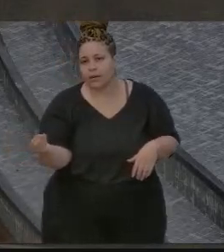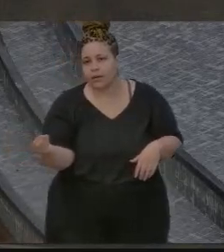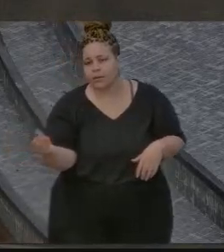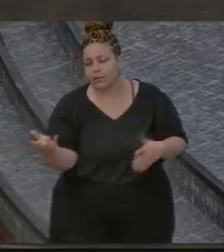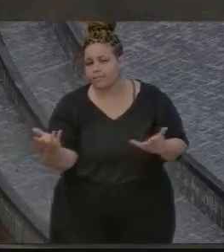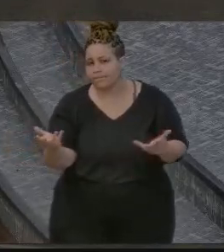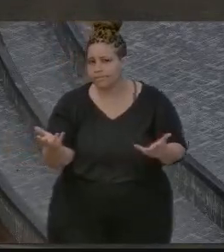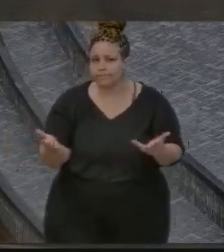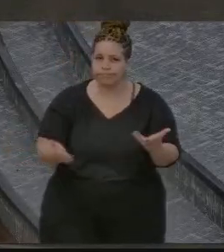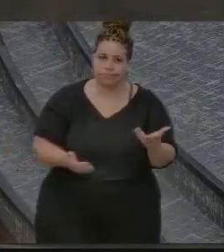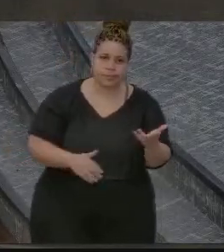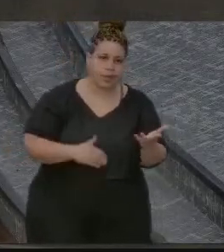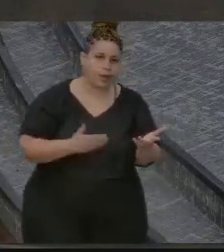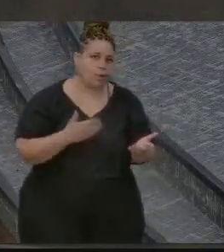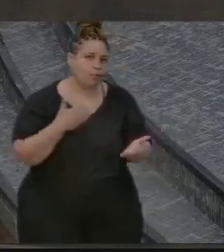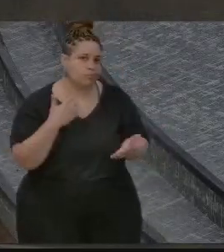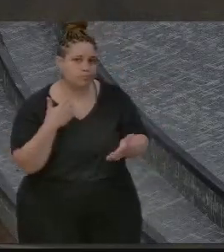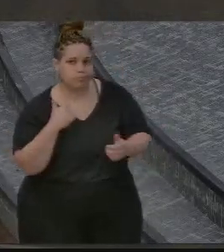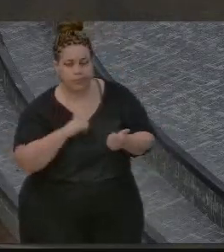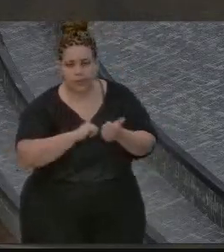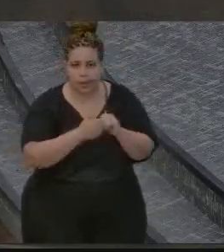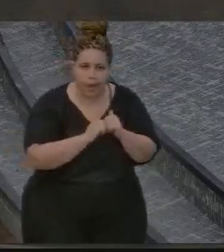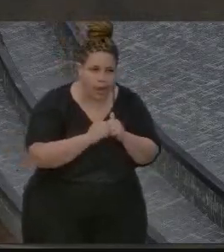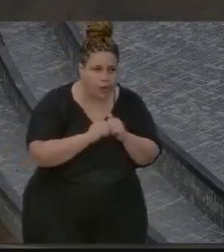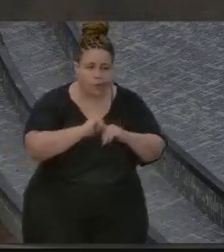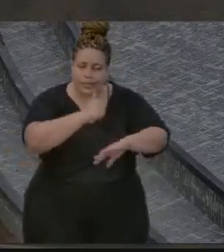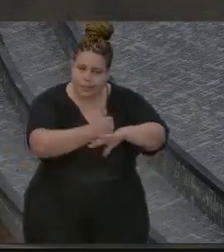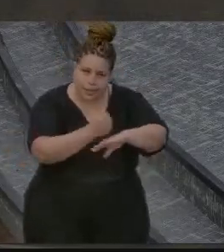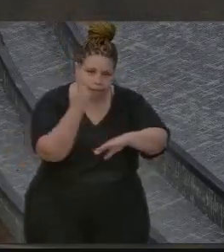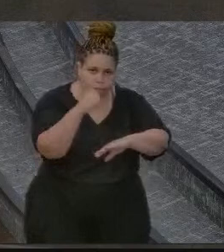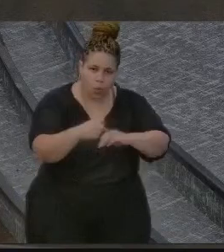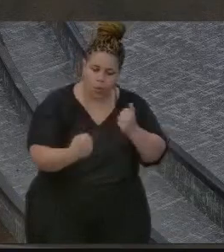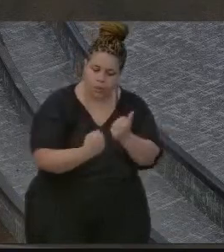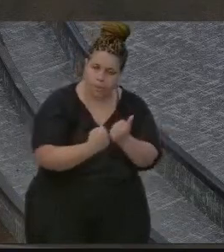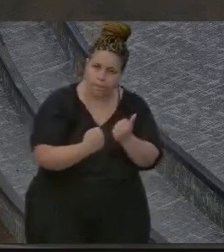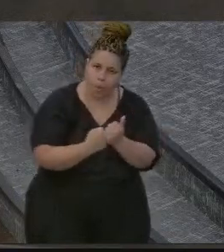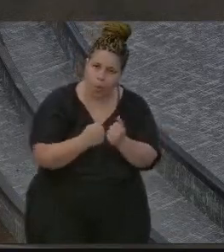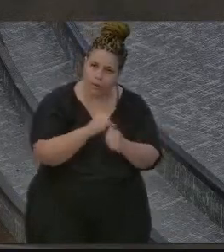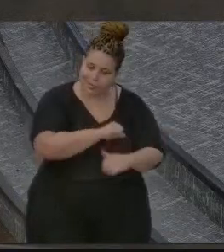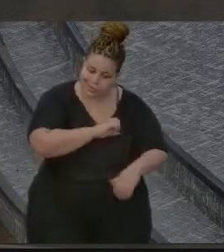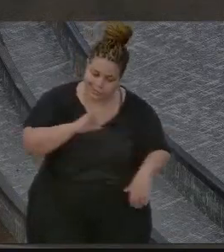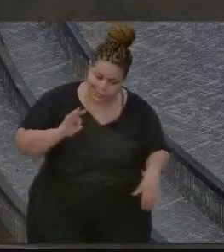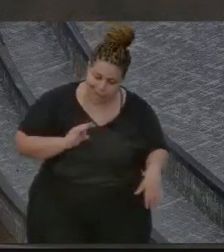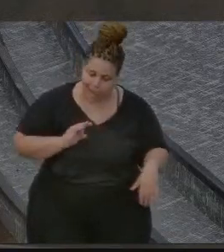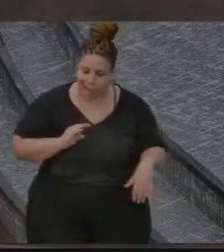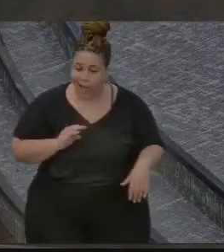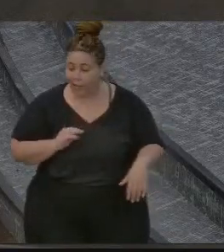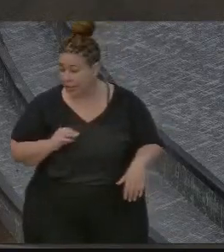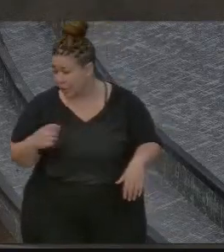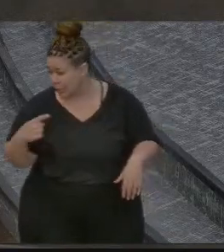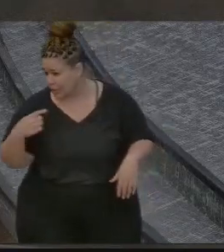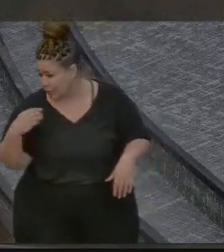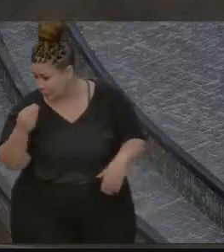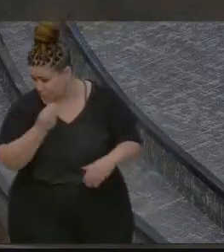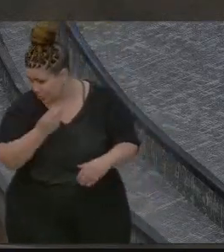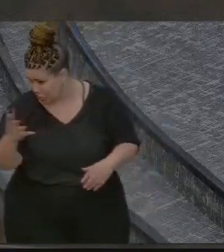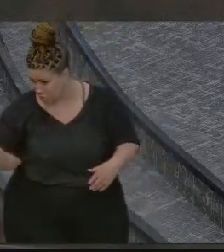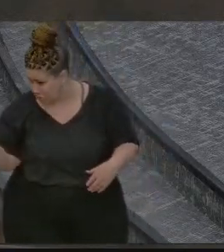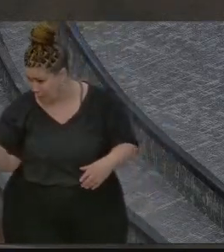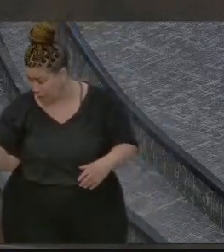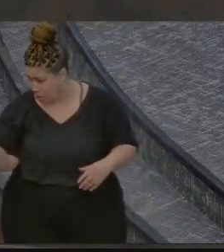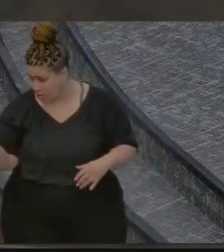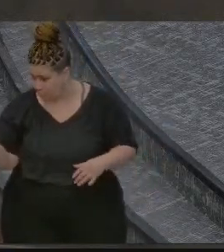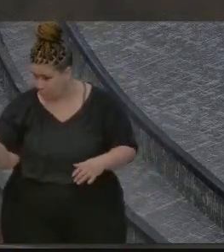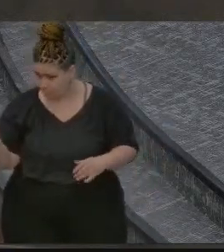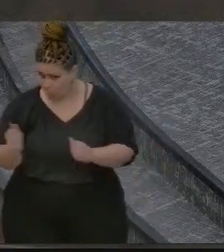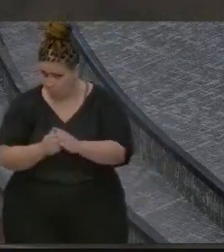to, support staff in that way? I know, and Dr. Thomas, you can sort of share what you share with me. We would probably be the only people in our